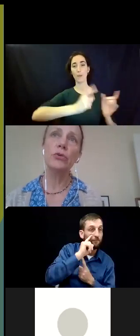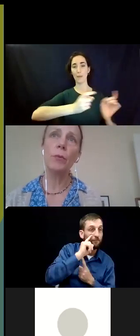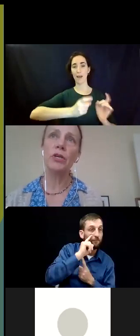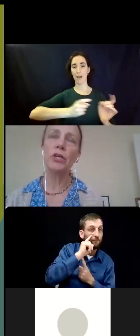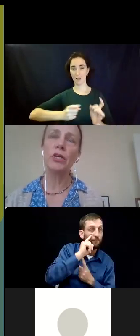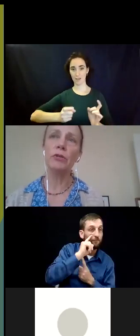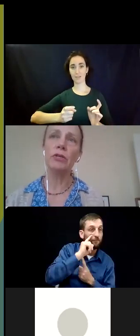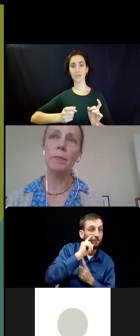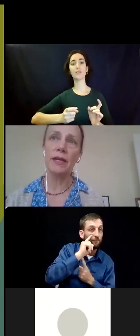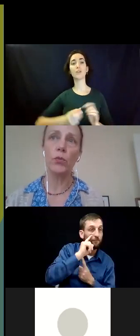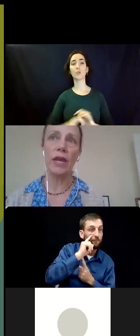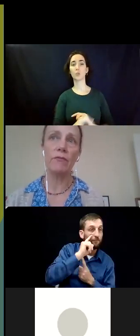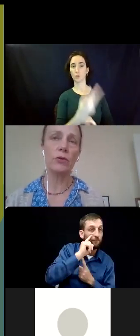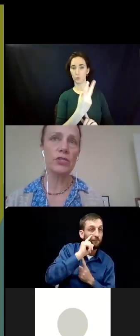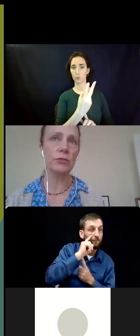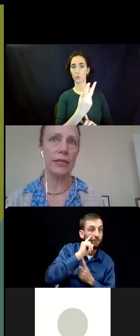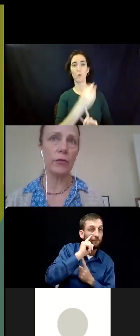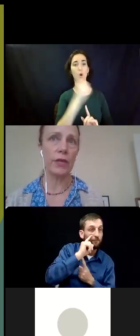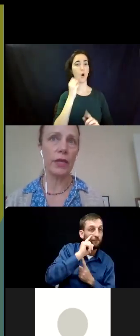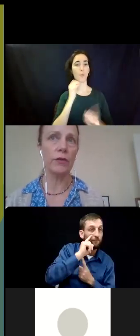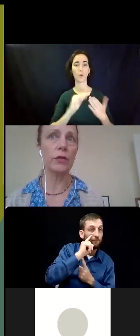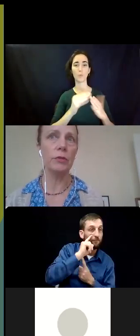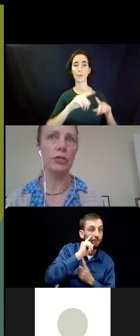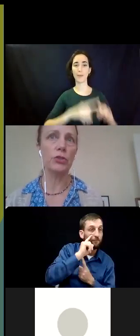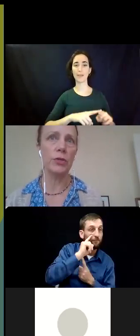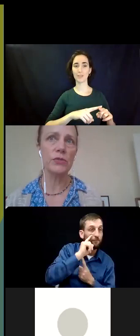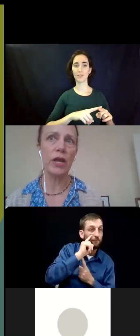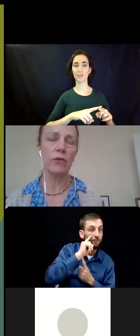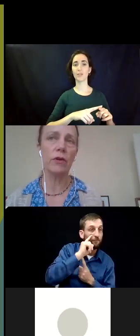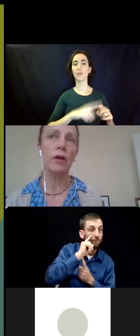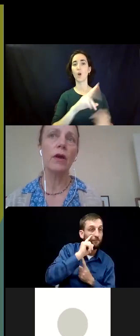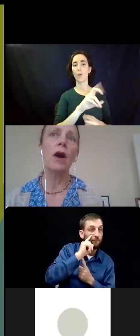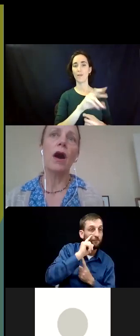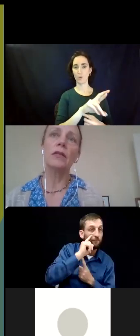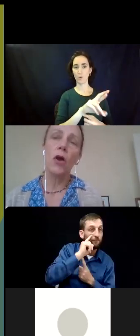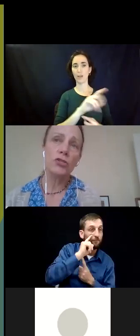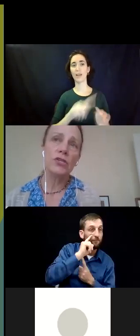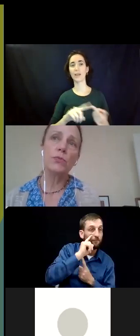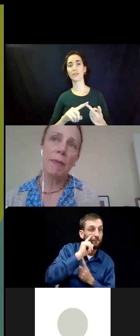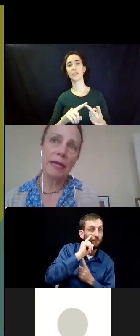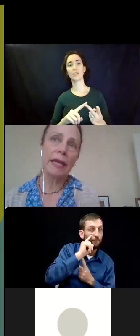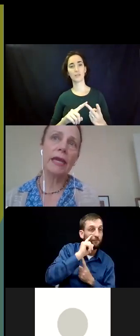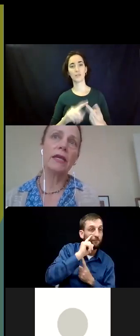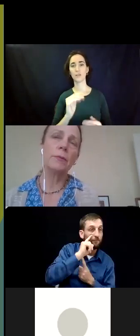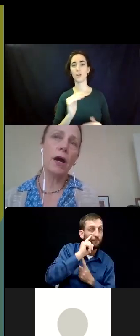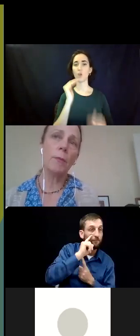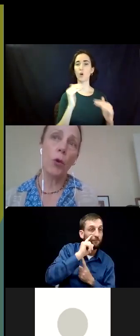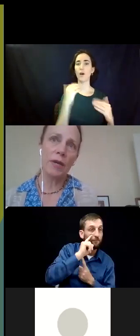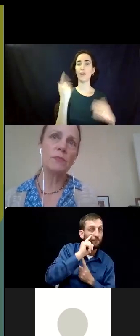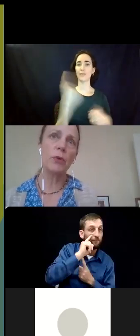include 2 home and community-based waivers, Adult Day Health Care and the Community Choices Waiver. Our largest